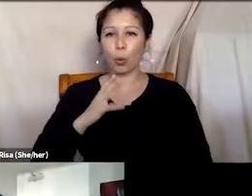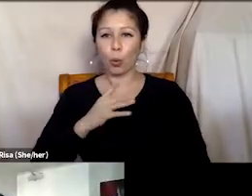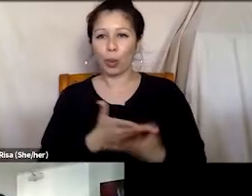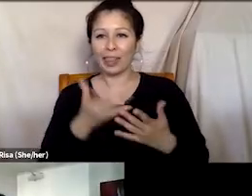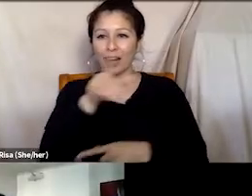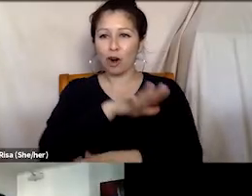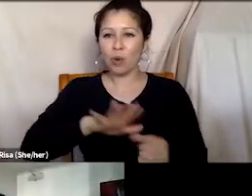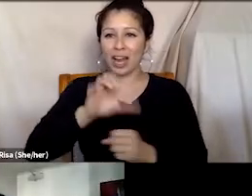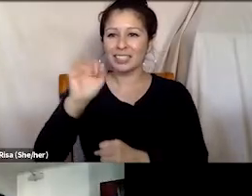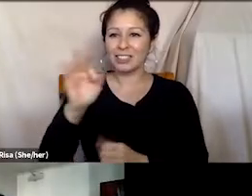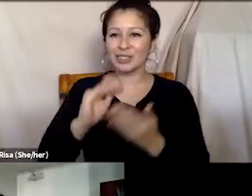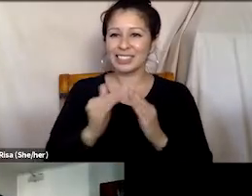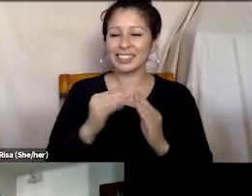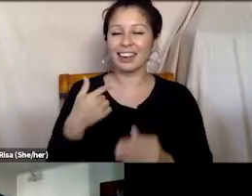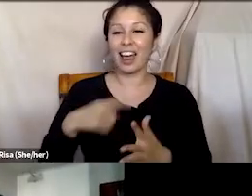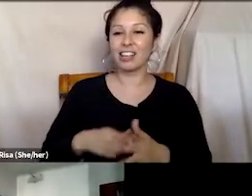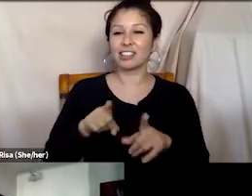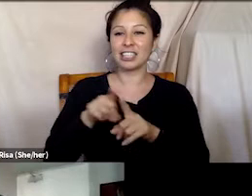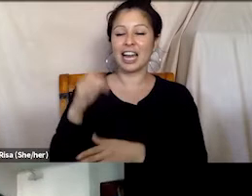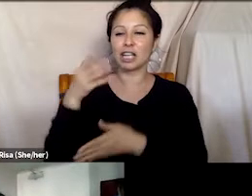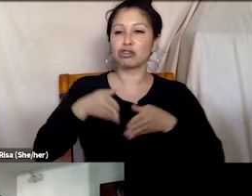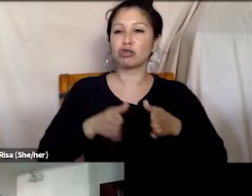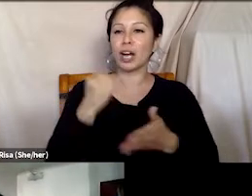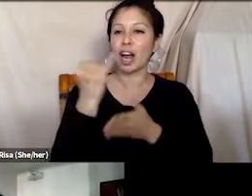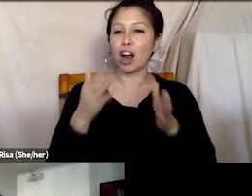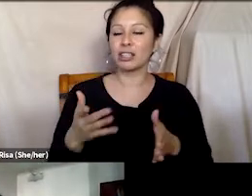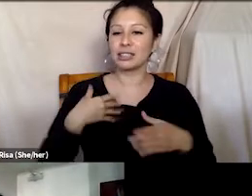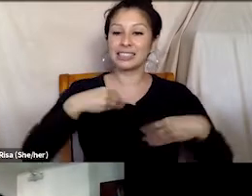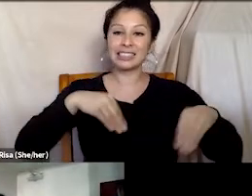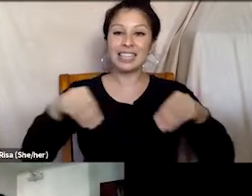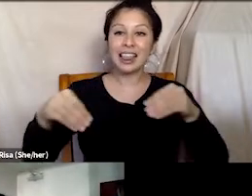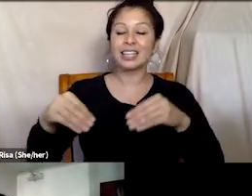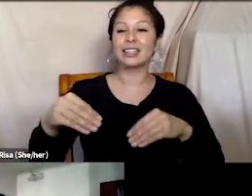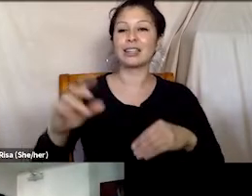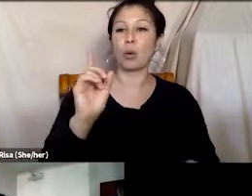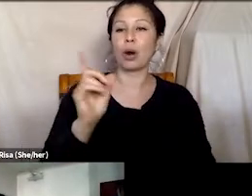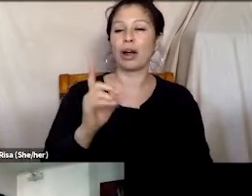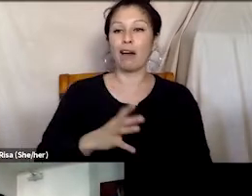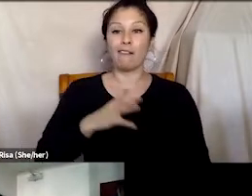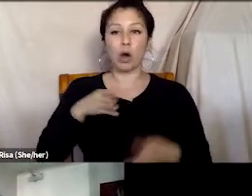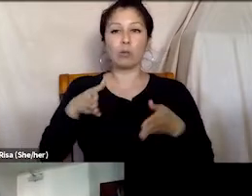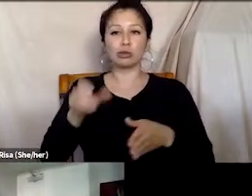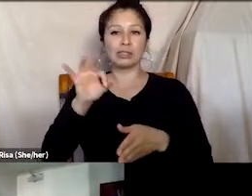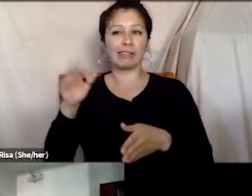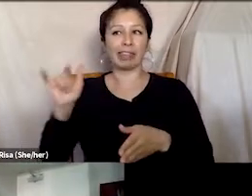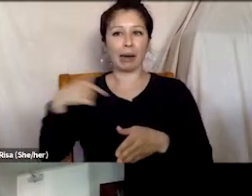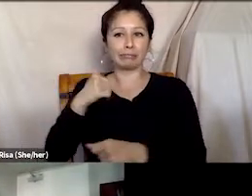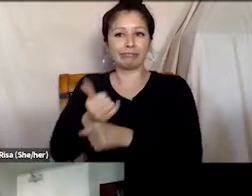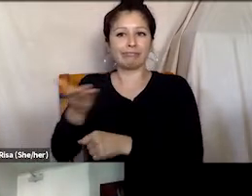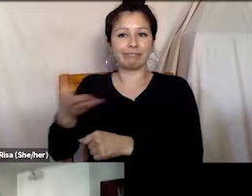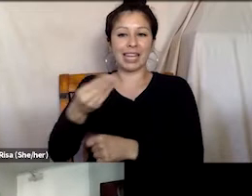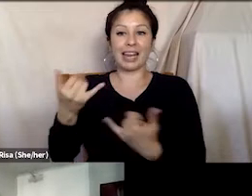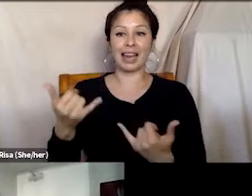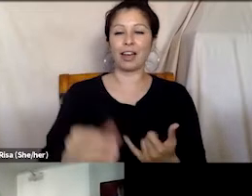Francisco. I started out as a street artist, actually selling formally in the streets of San Francisco. And